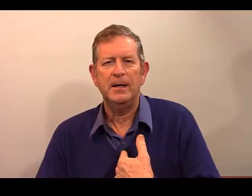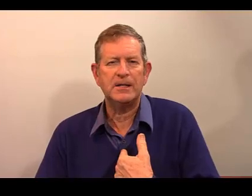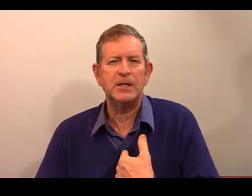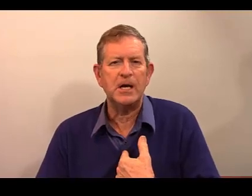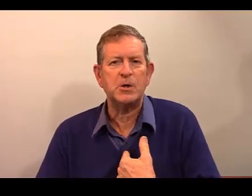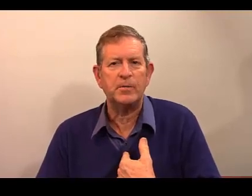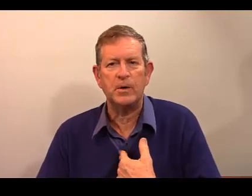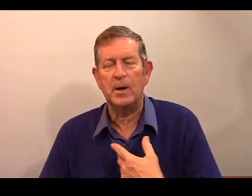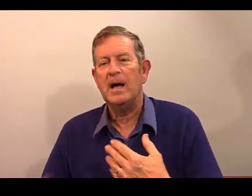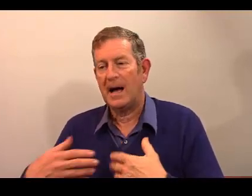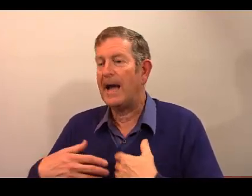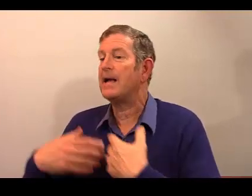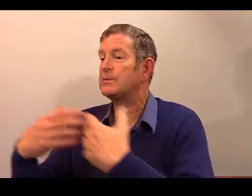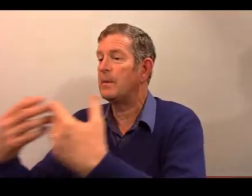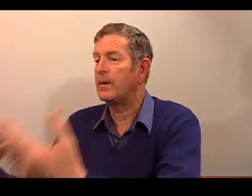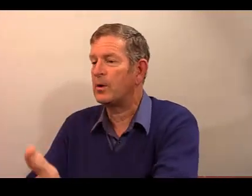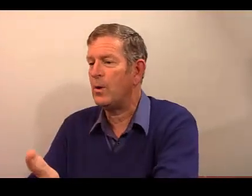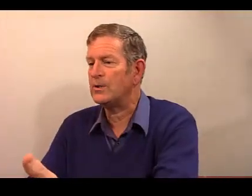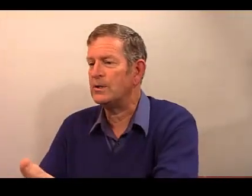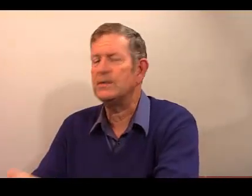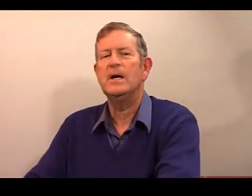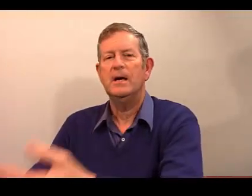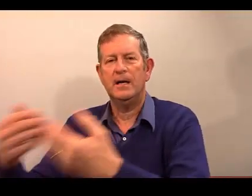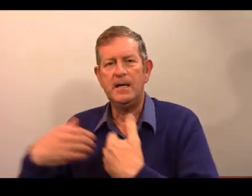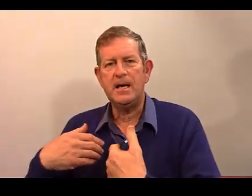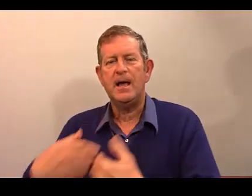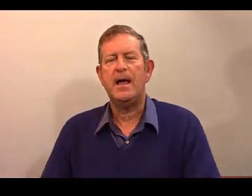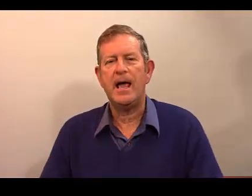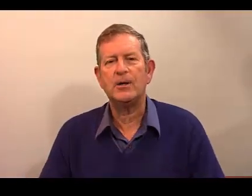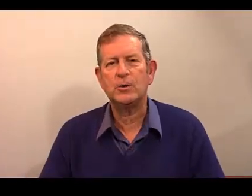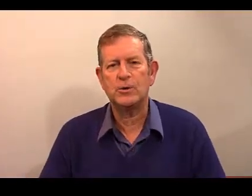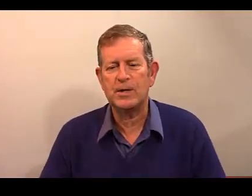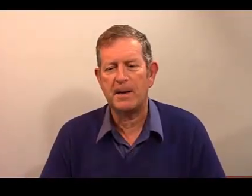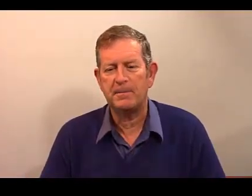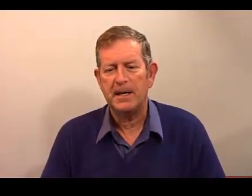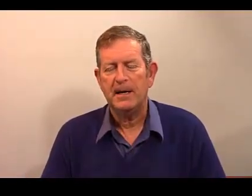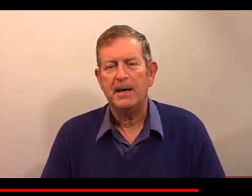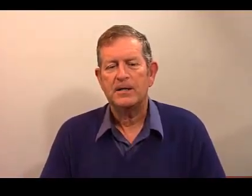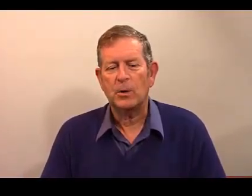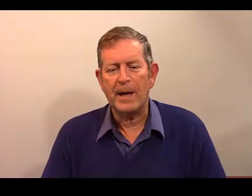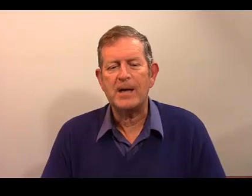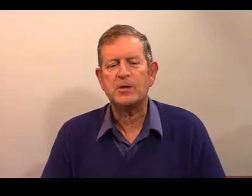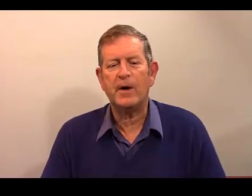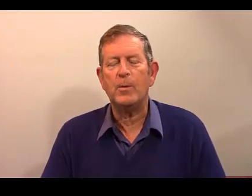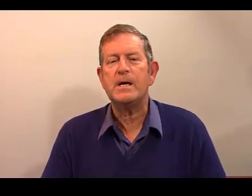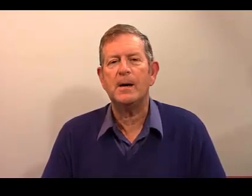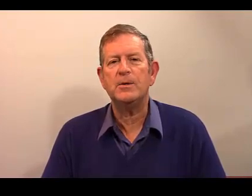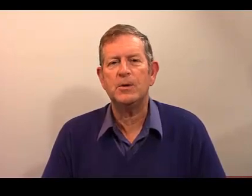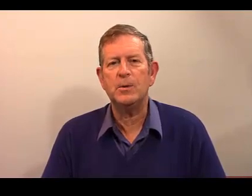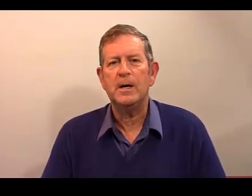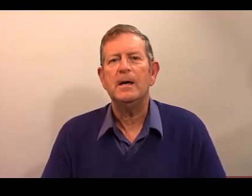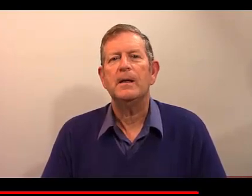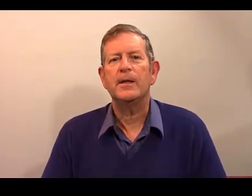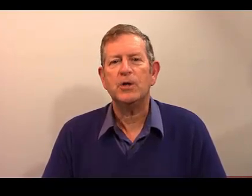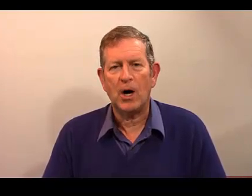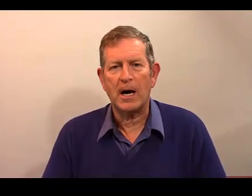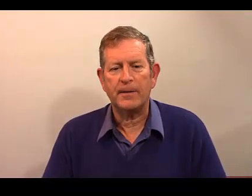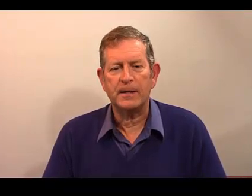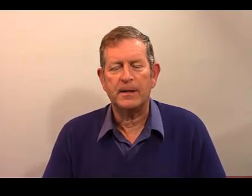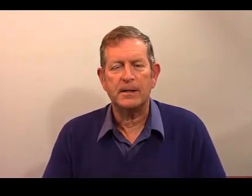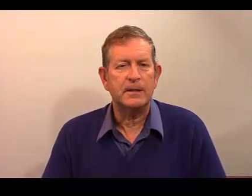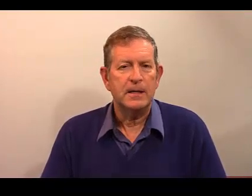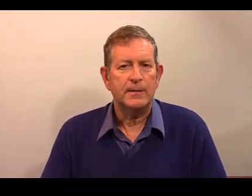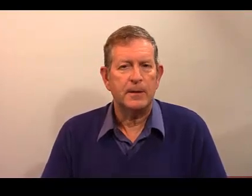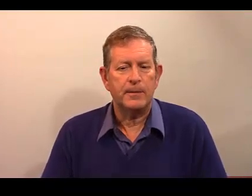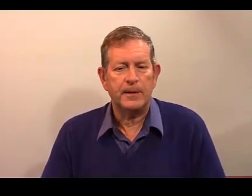and me. It's an interview. I ask my brother questions, and he answers them. So last of all, we come to the